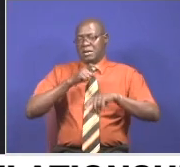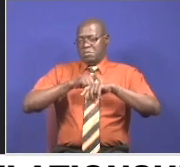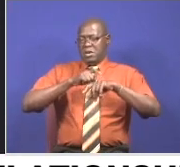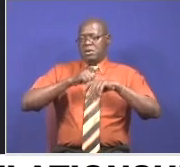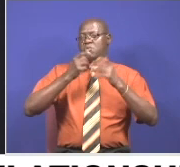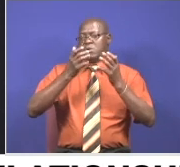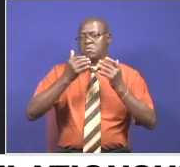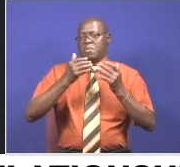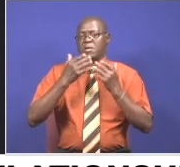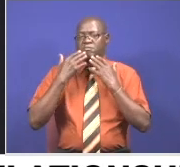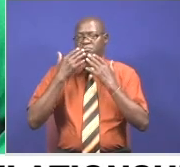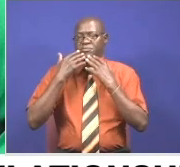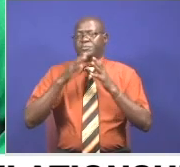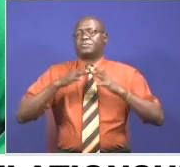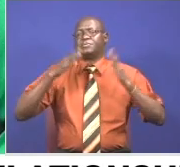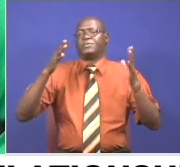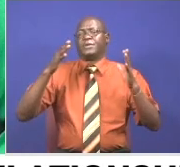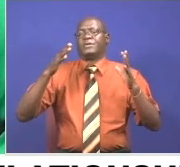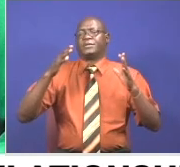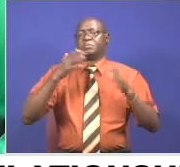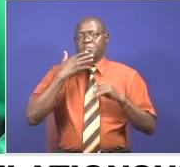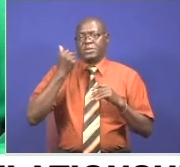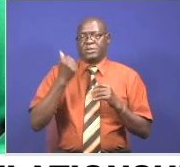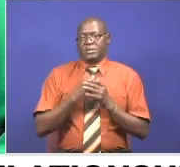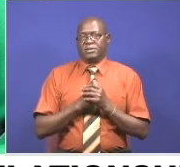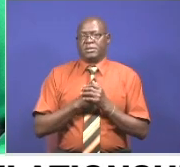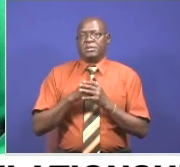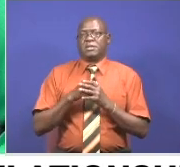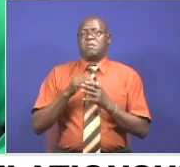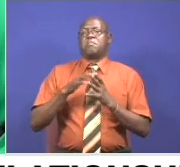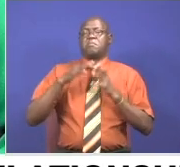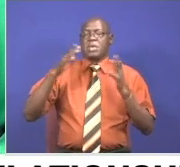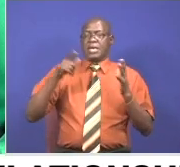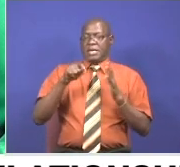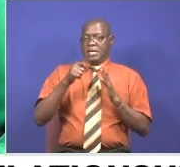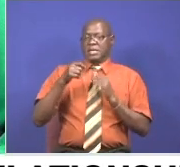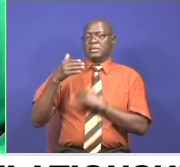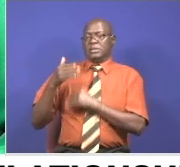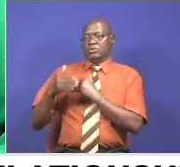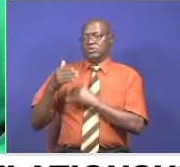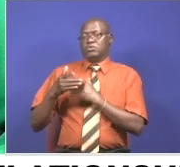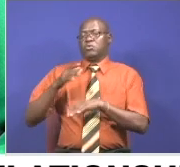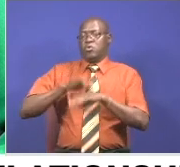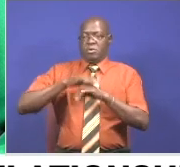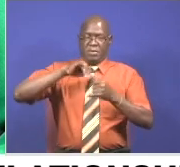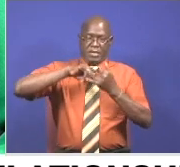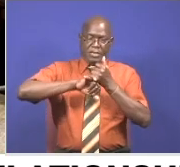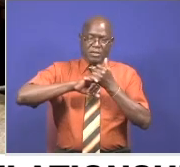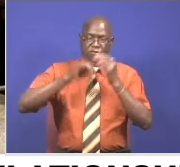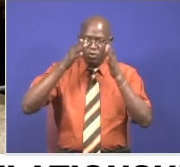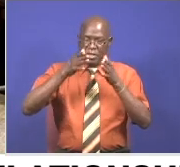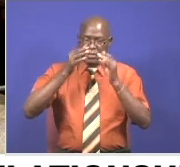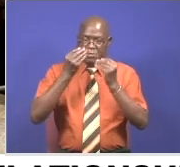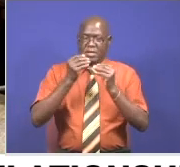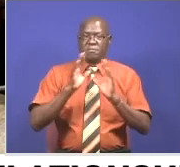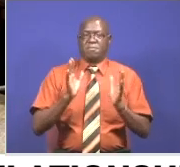appreciate you even much better, because the main essence of a marriage is the relationship, and it should not be focused on money. Yeah.